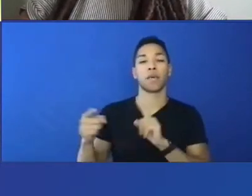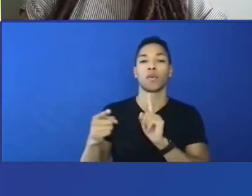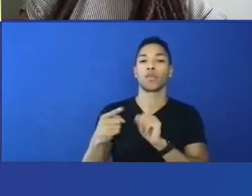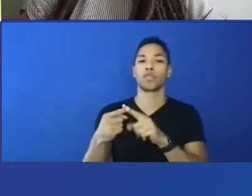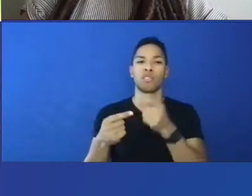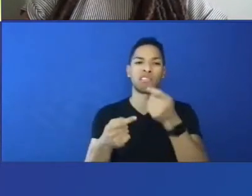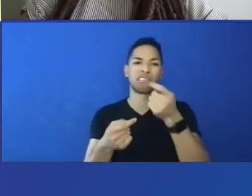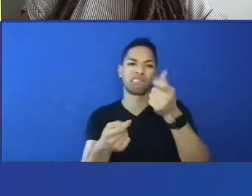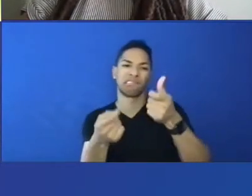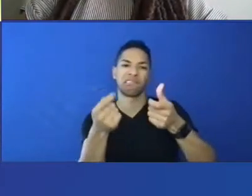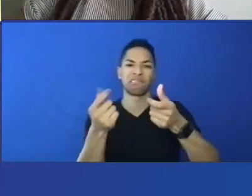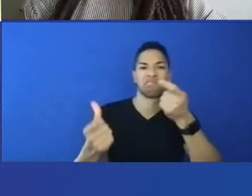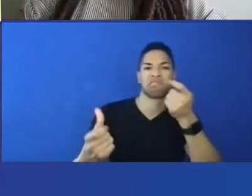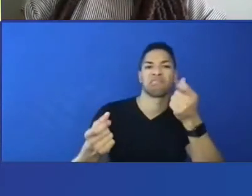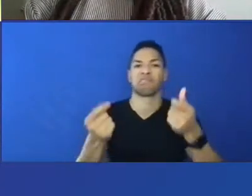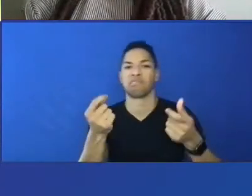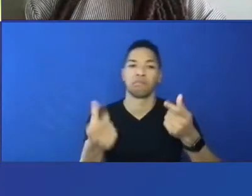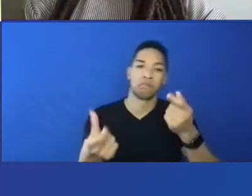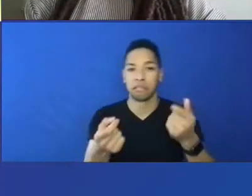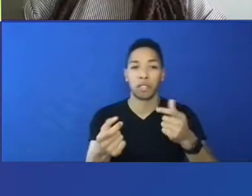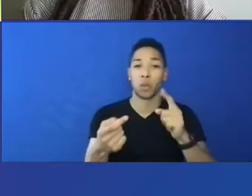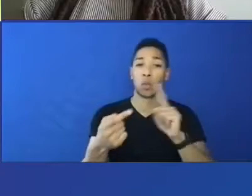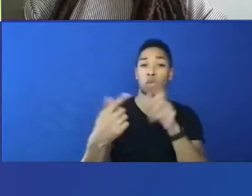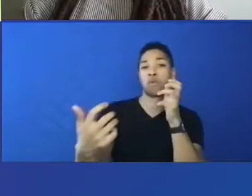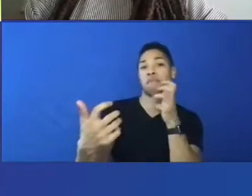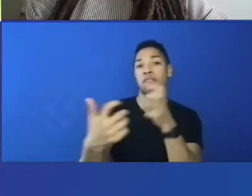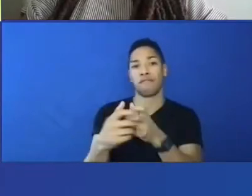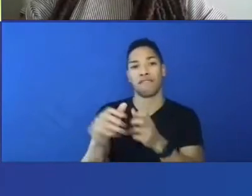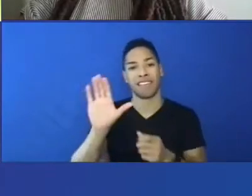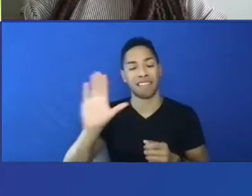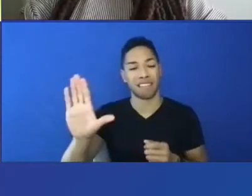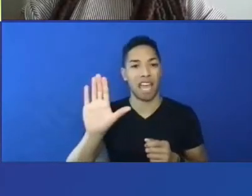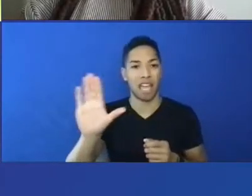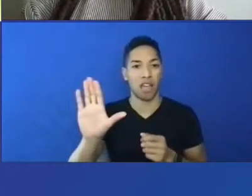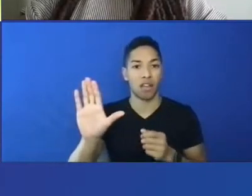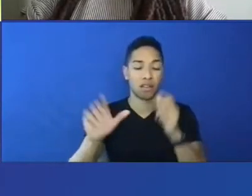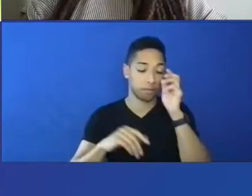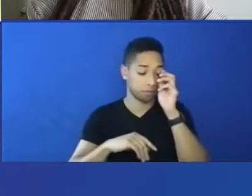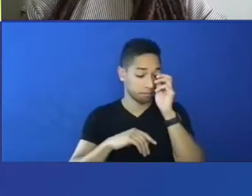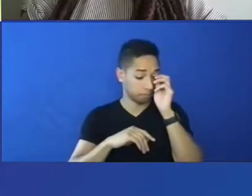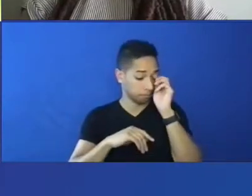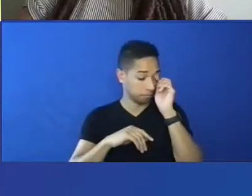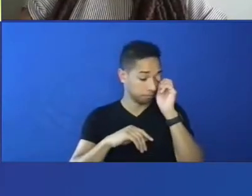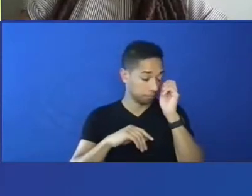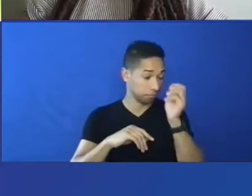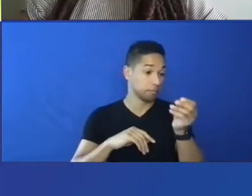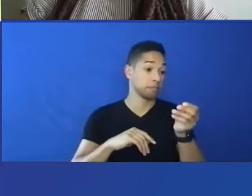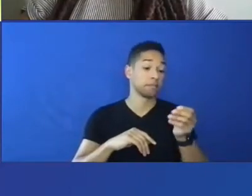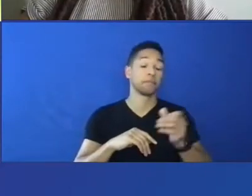parts of me that fits what you're trying to put out into the world. And so